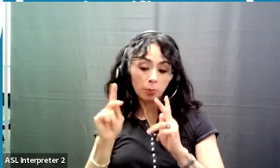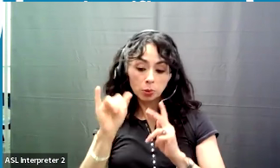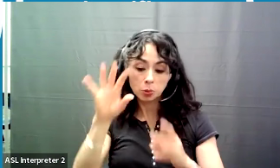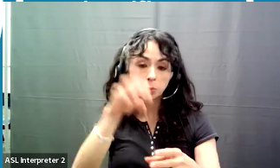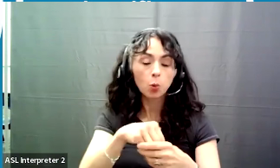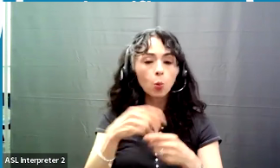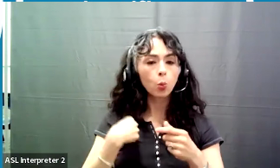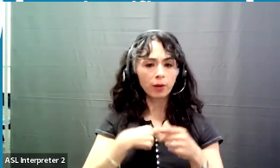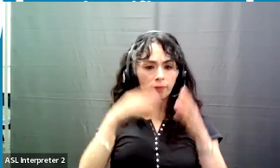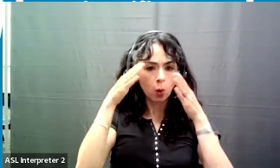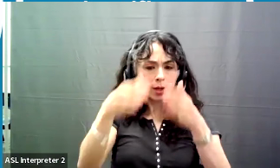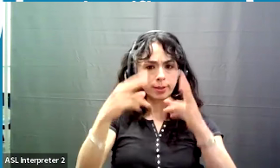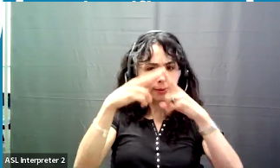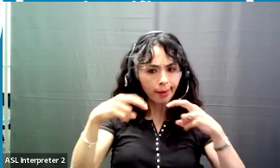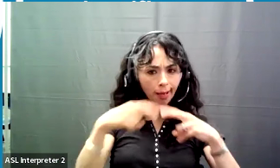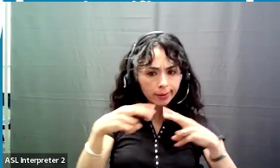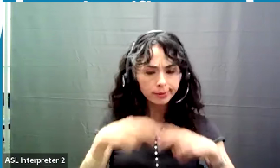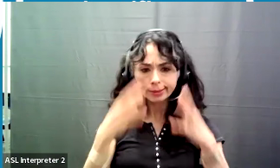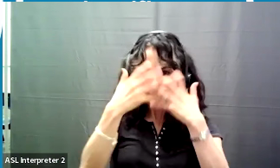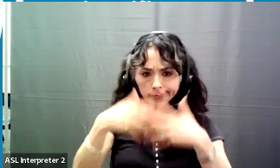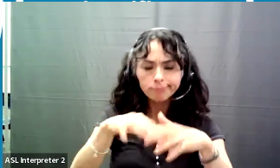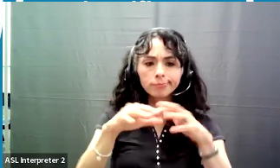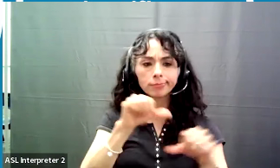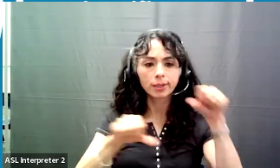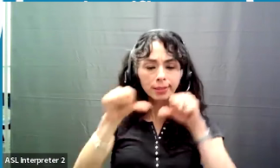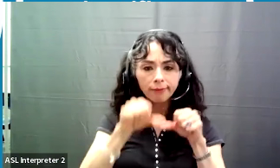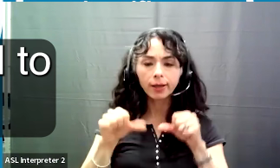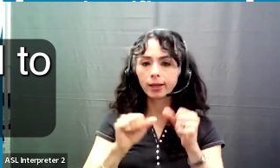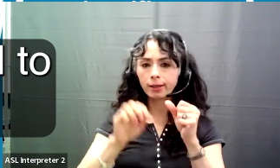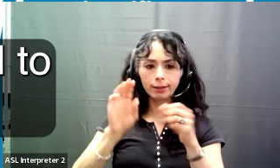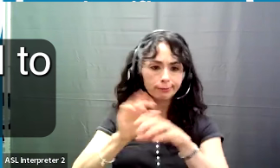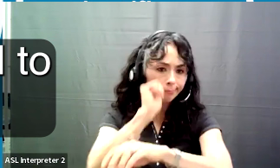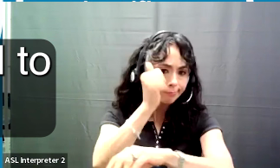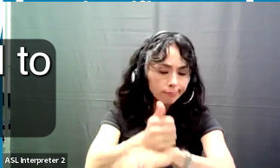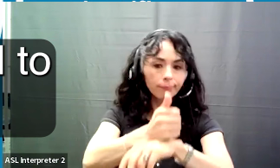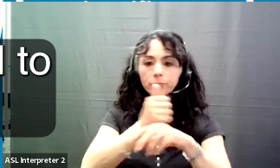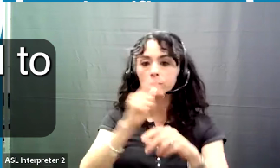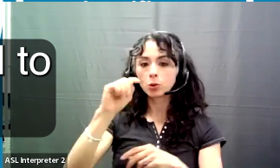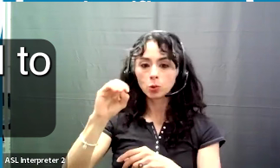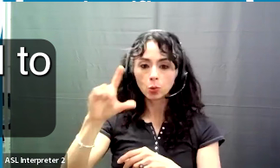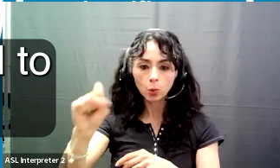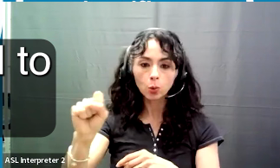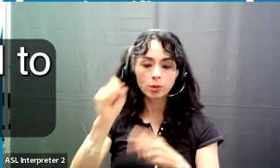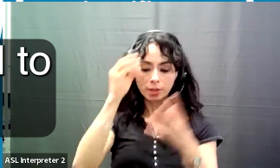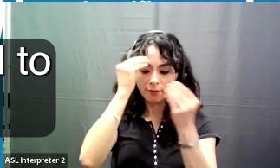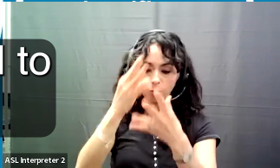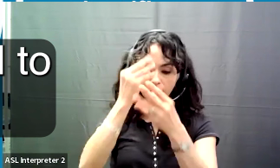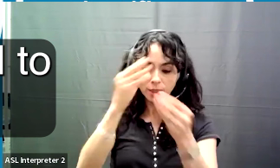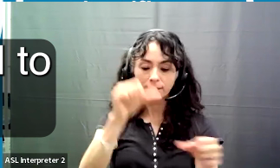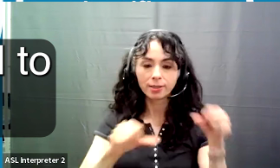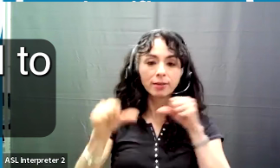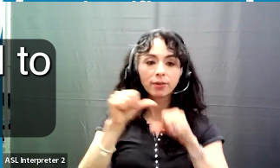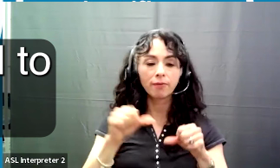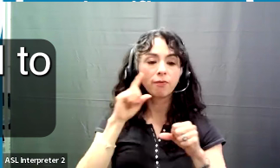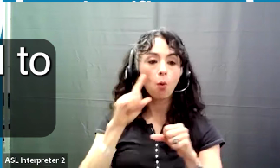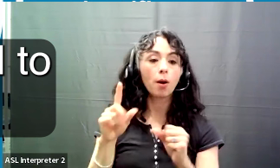analyze and provide scientific synthesis. We develop tools and transference of technology, and